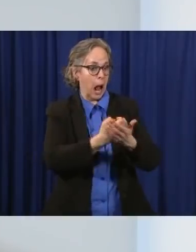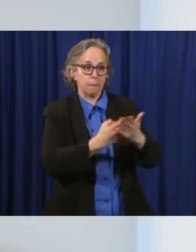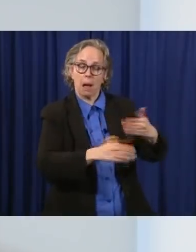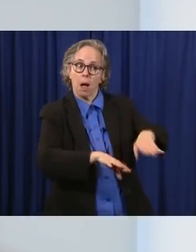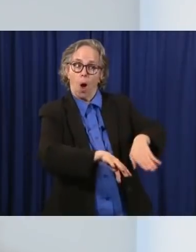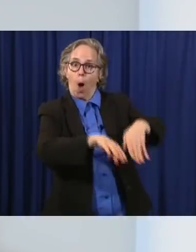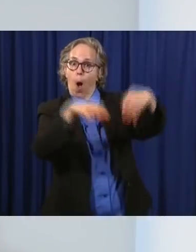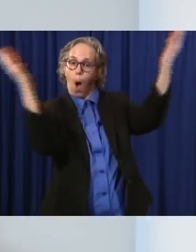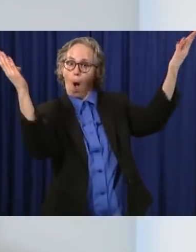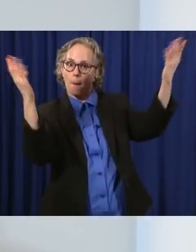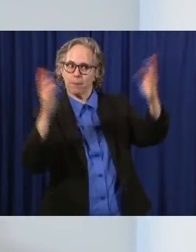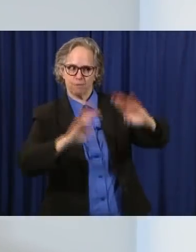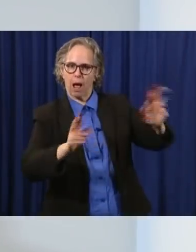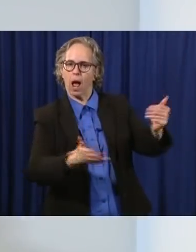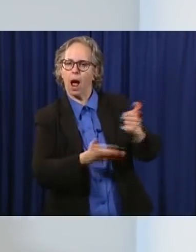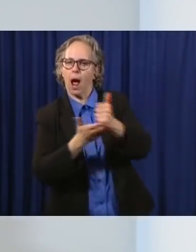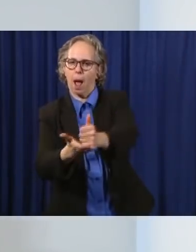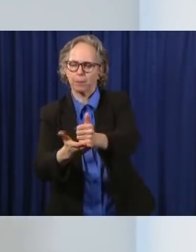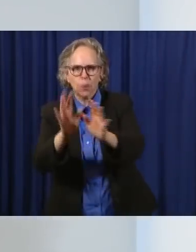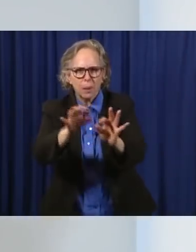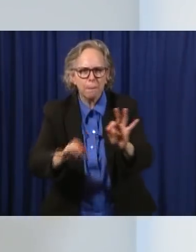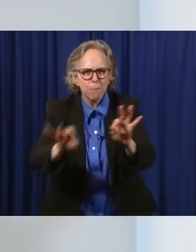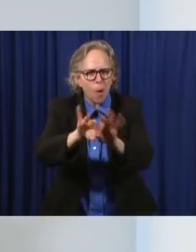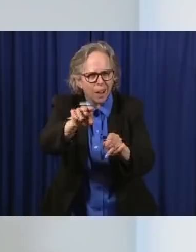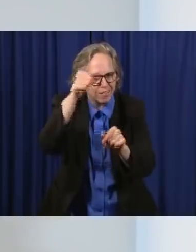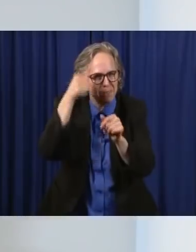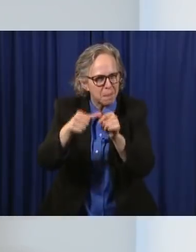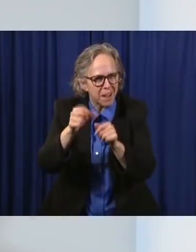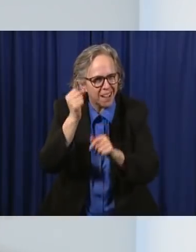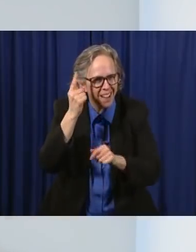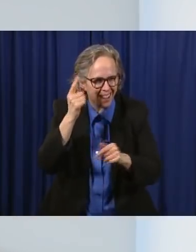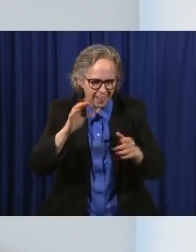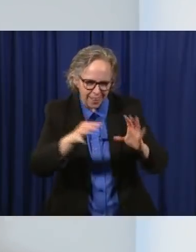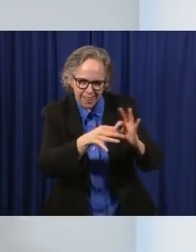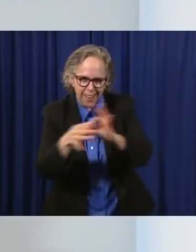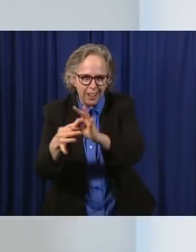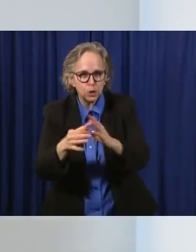consider when we're talking about smaller class sizes, support,